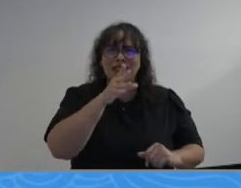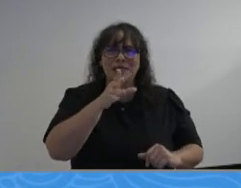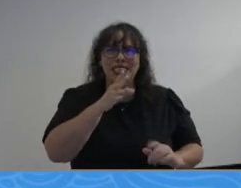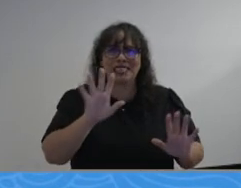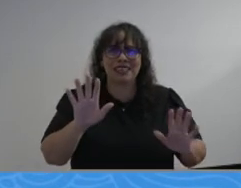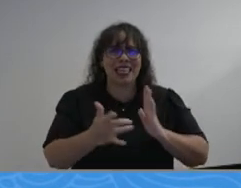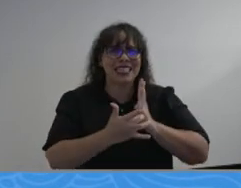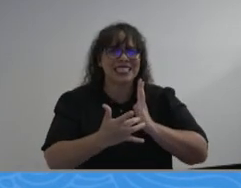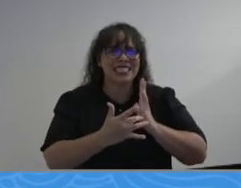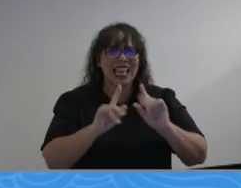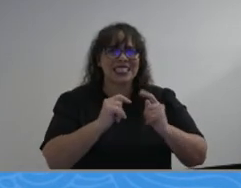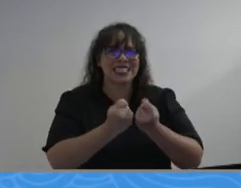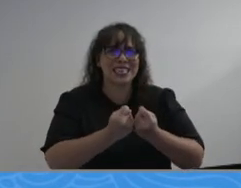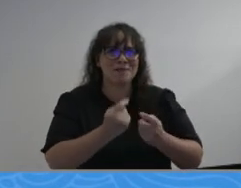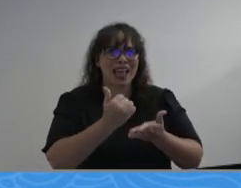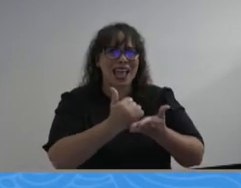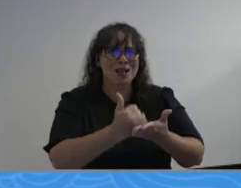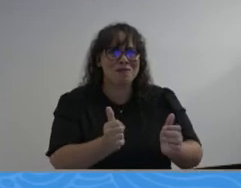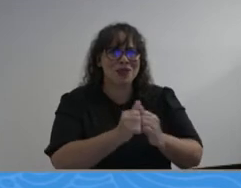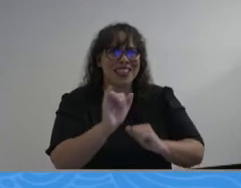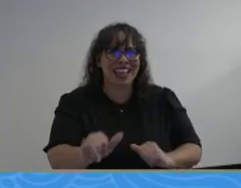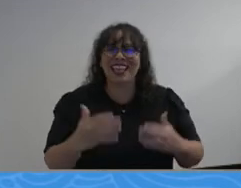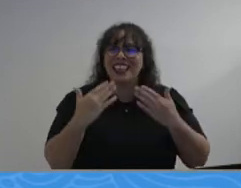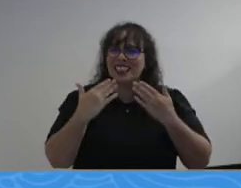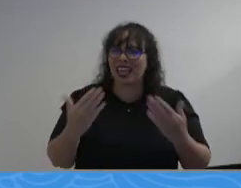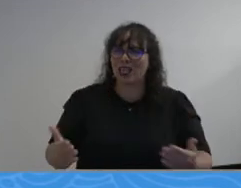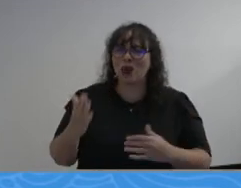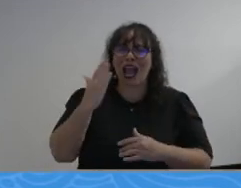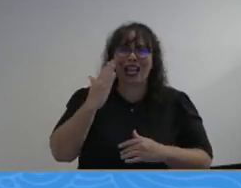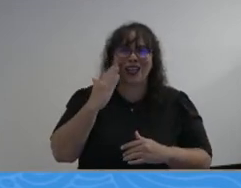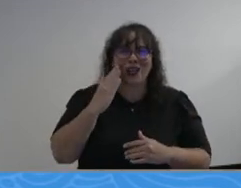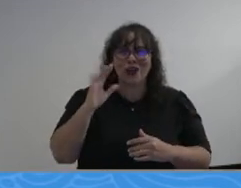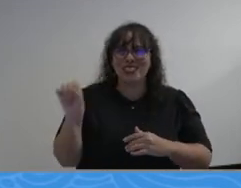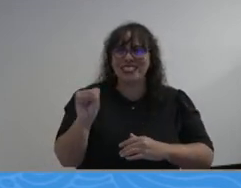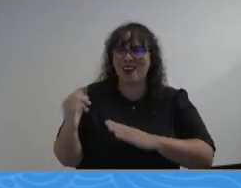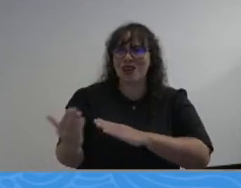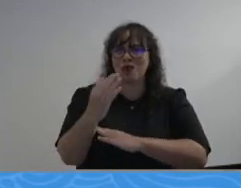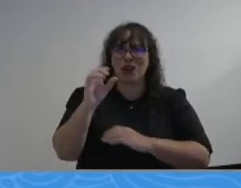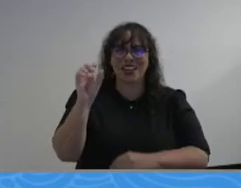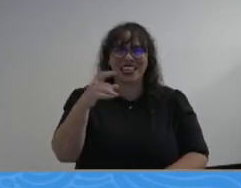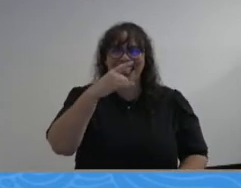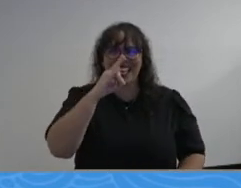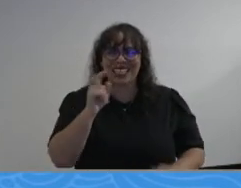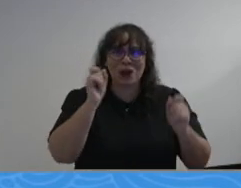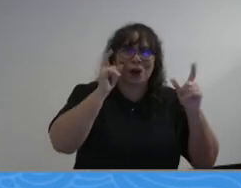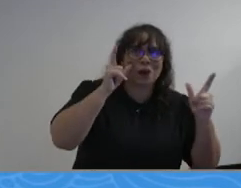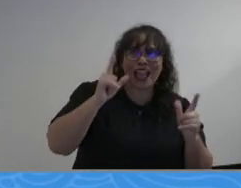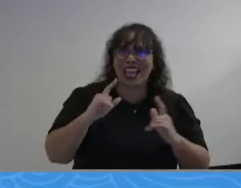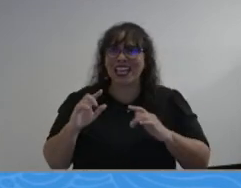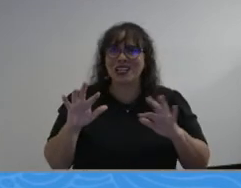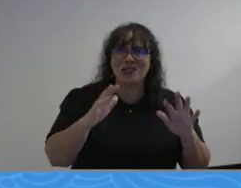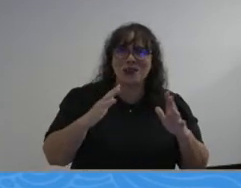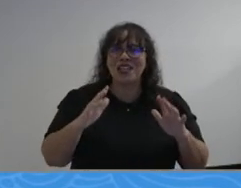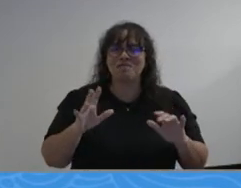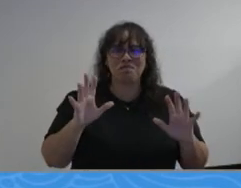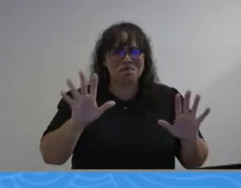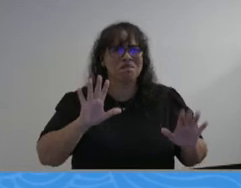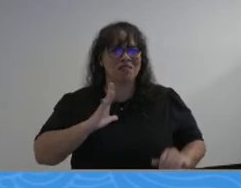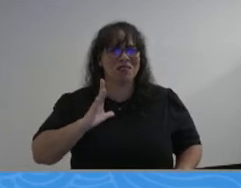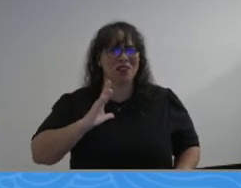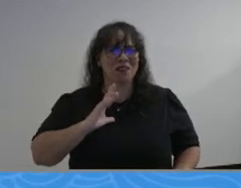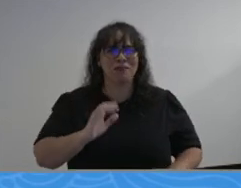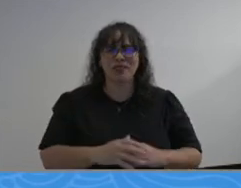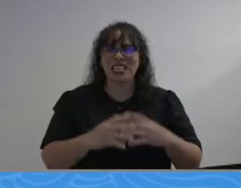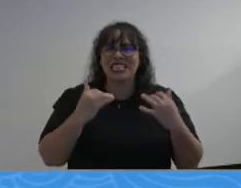that? Thank you. We know it's Saturday morning and the kids are up and about, so it's all good. Today, we want to acknowledge that we are